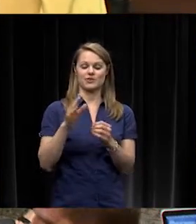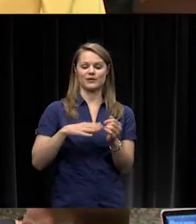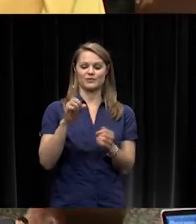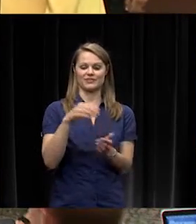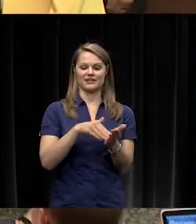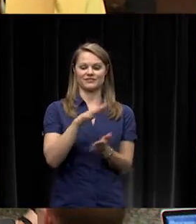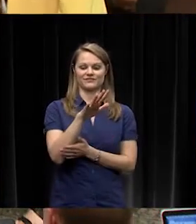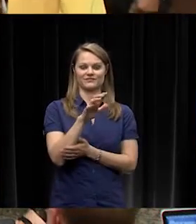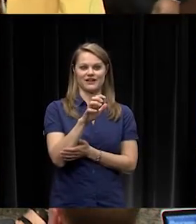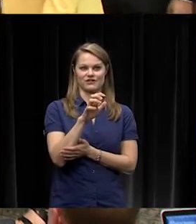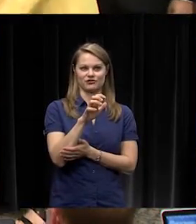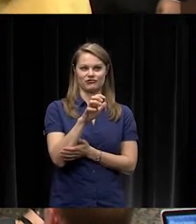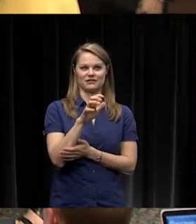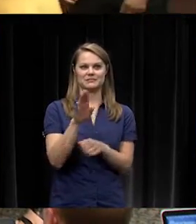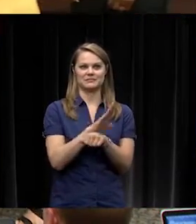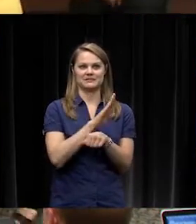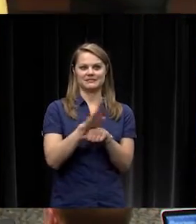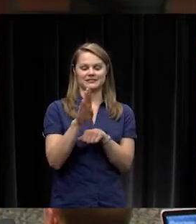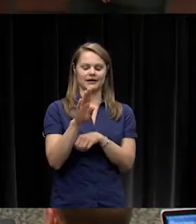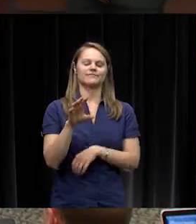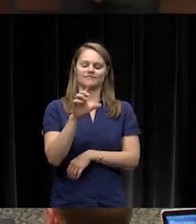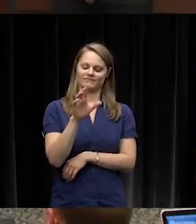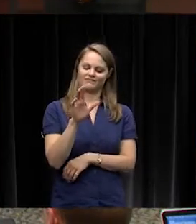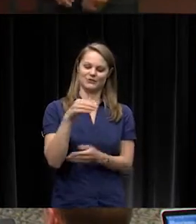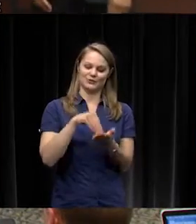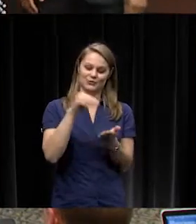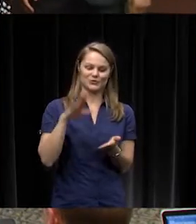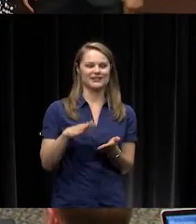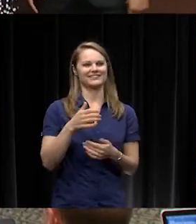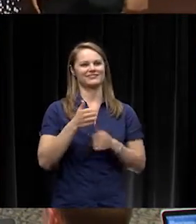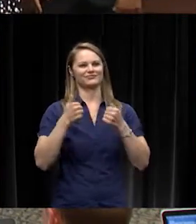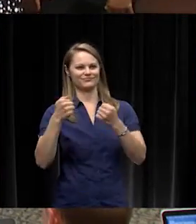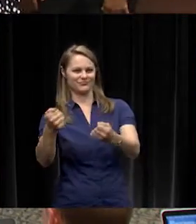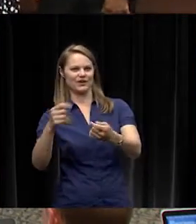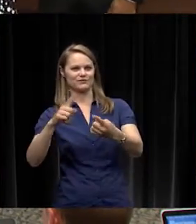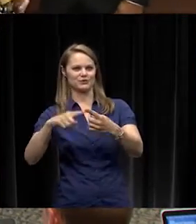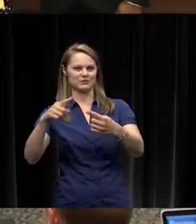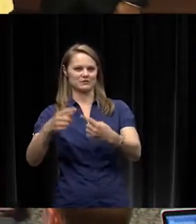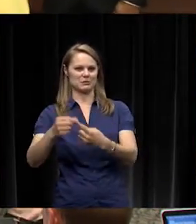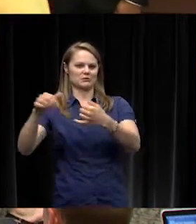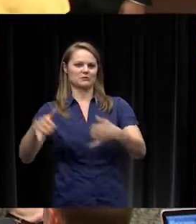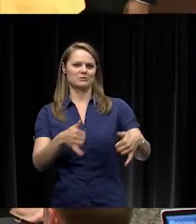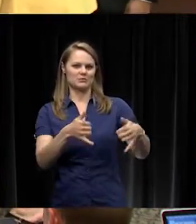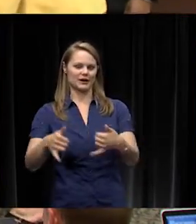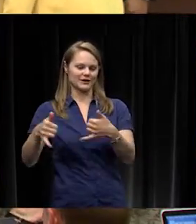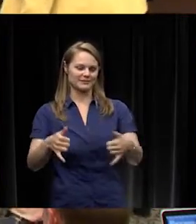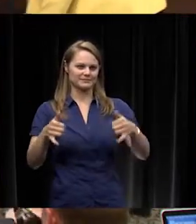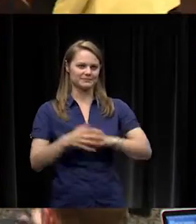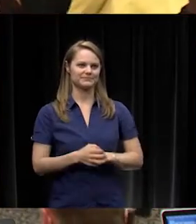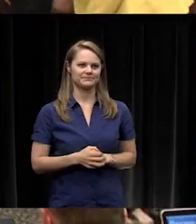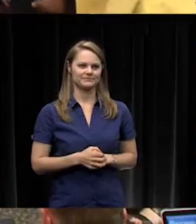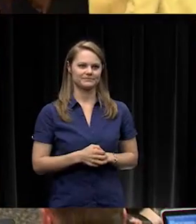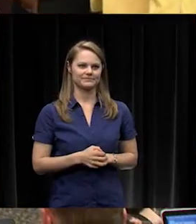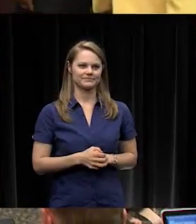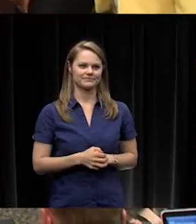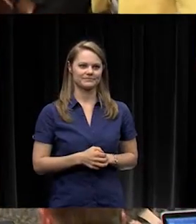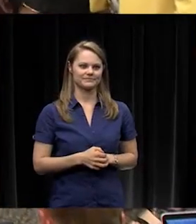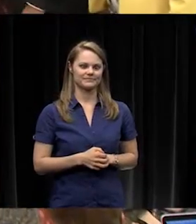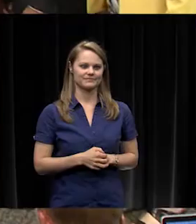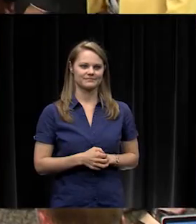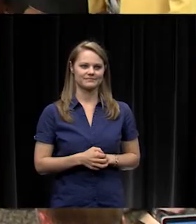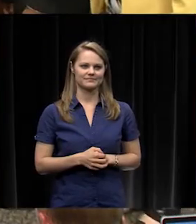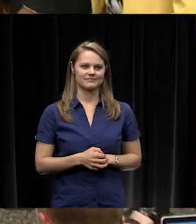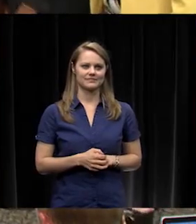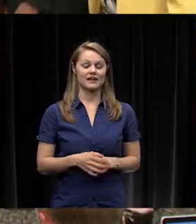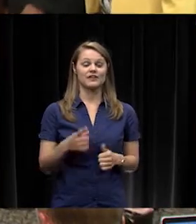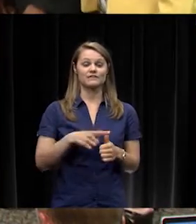safe project graduation party. In addition, First Student has also been a table sponsor at the annual Olathe Public Schools Foundation Autumn Breakfast.